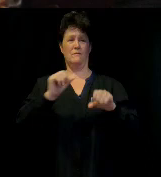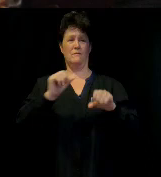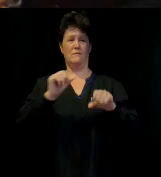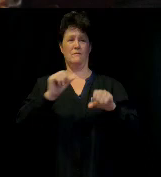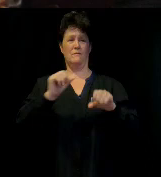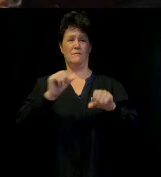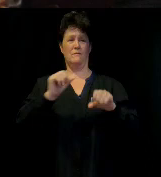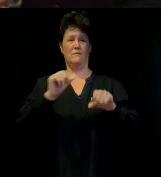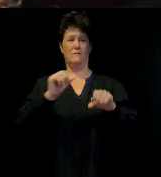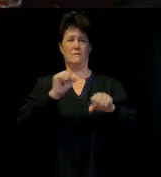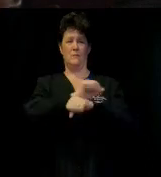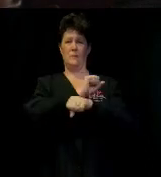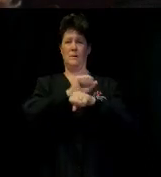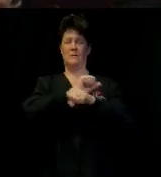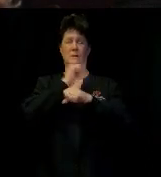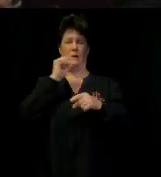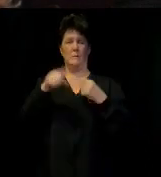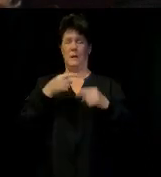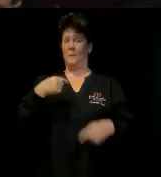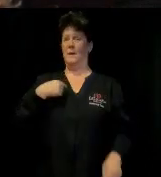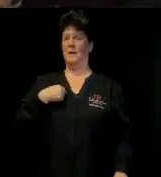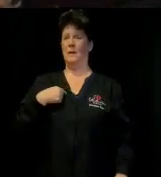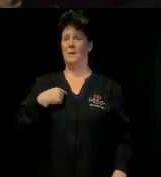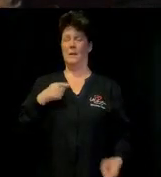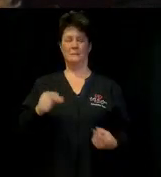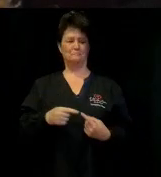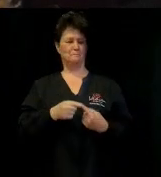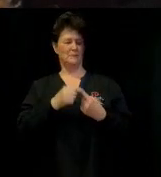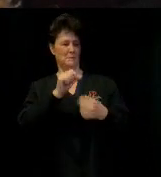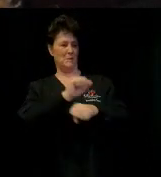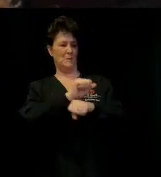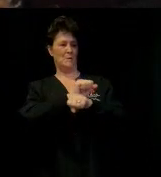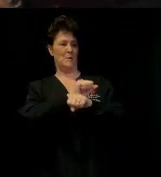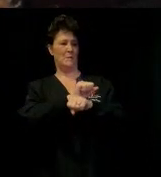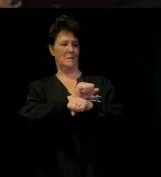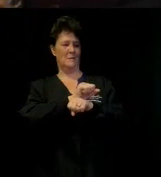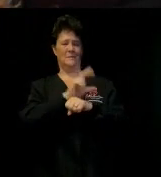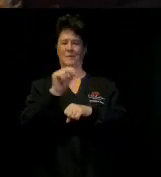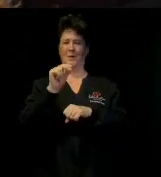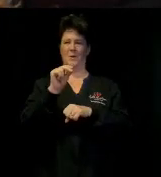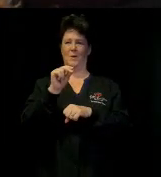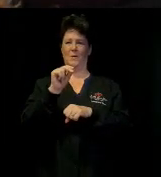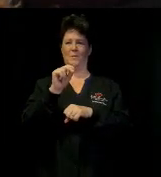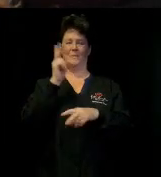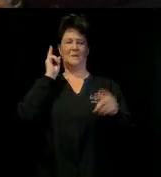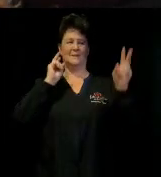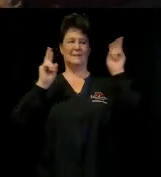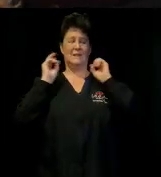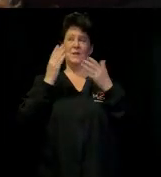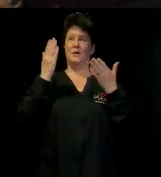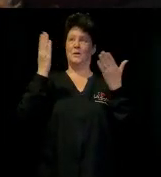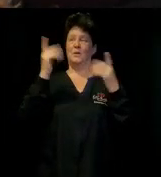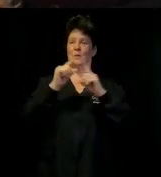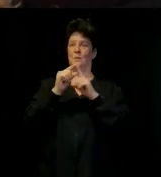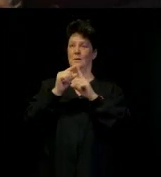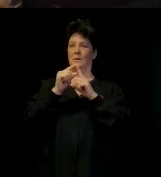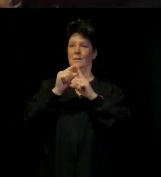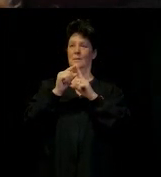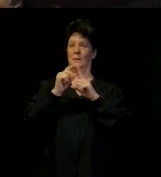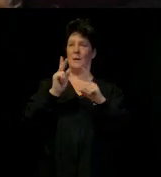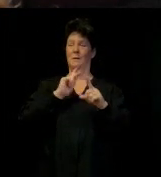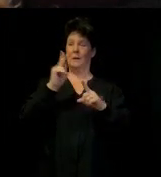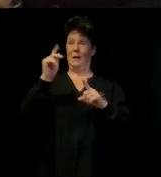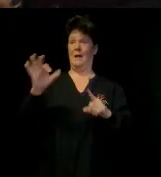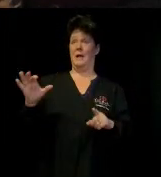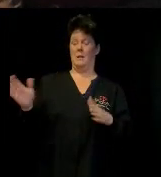moving. So it's not about me doing something special. It's just about us coming in here to hear you. So Father, Kyle gets out of the way and we say, Holy Spirit,